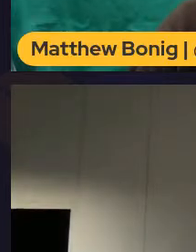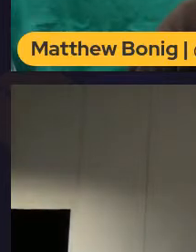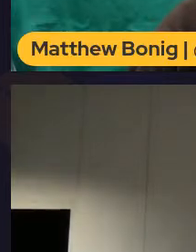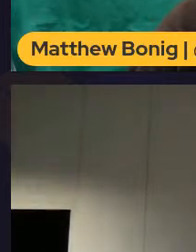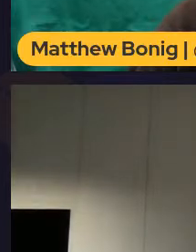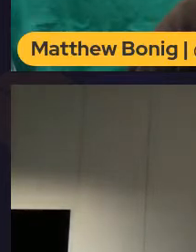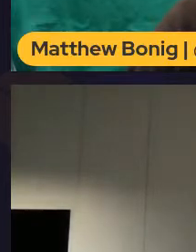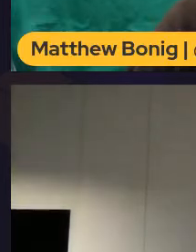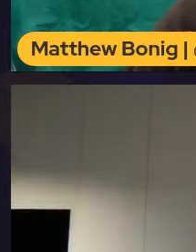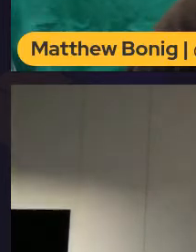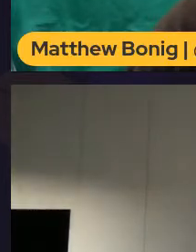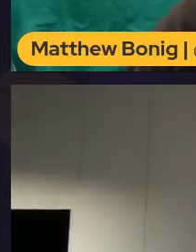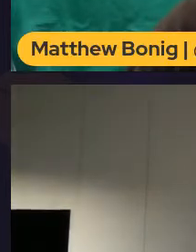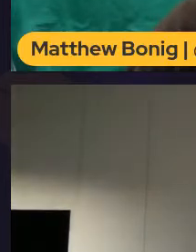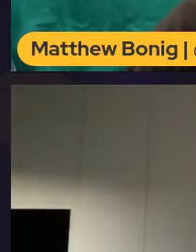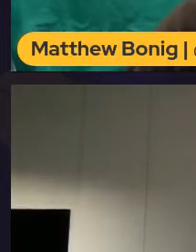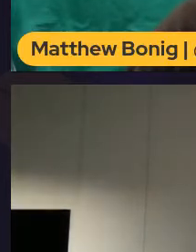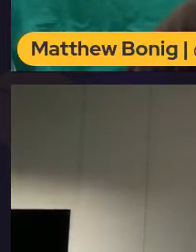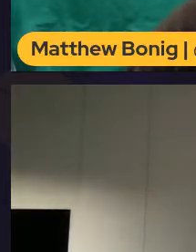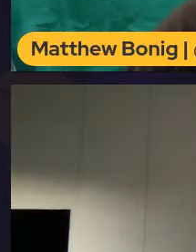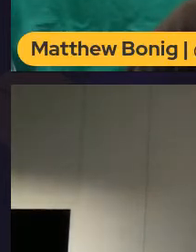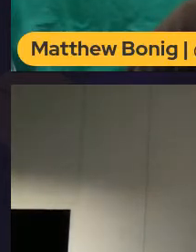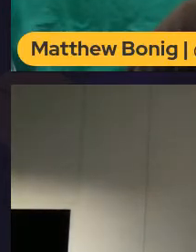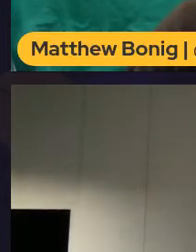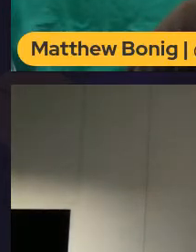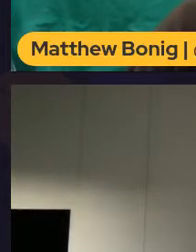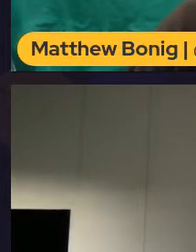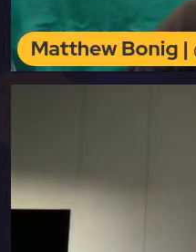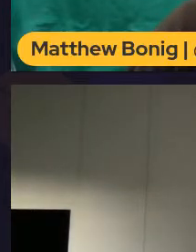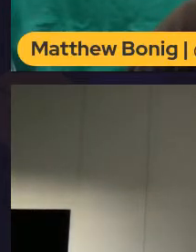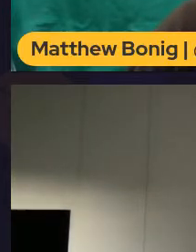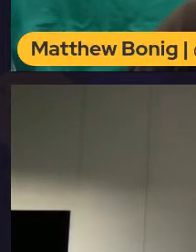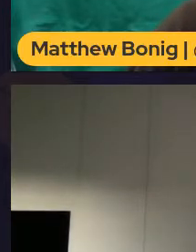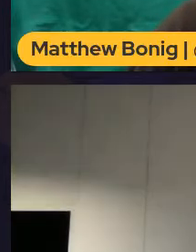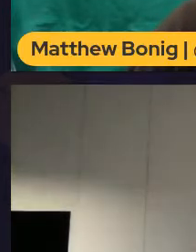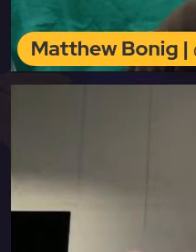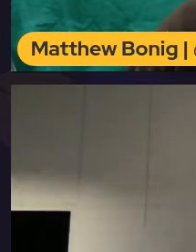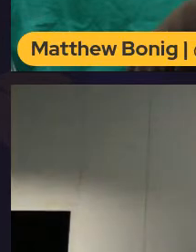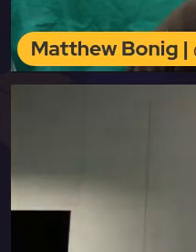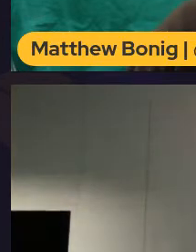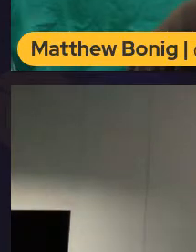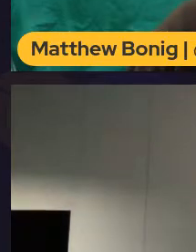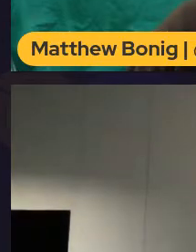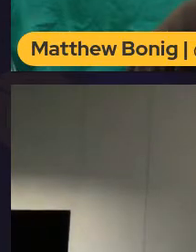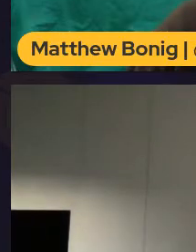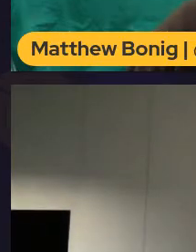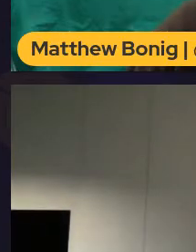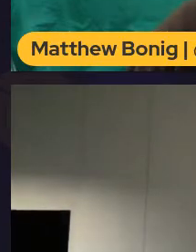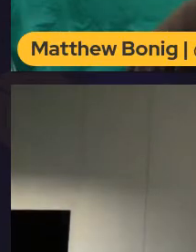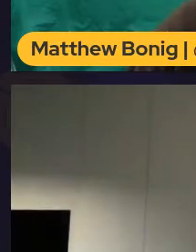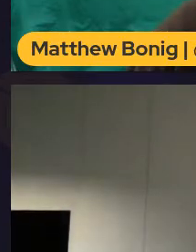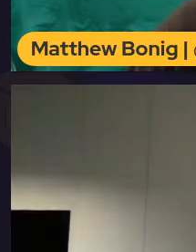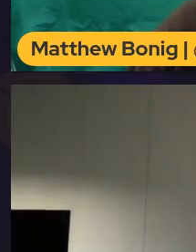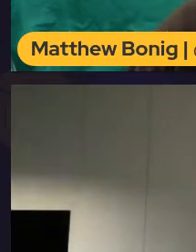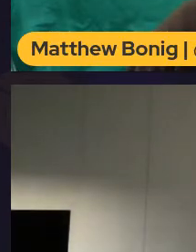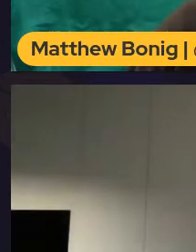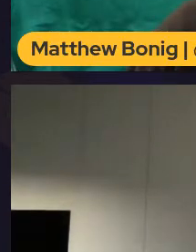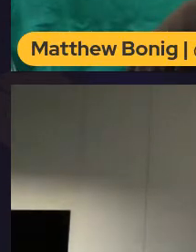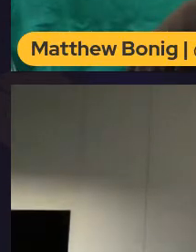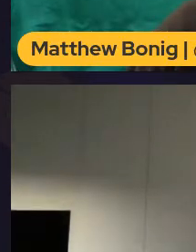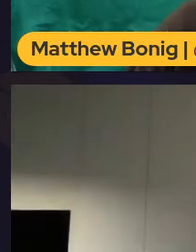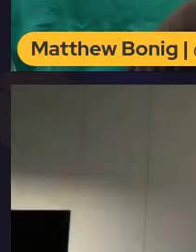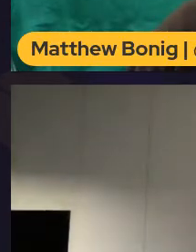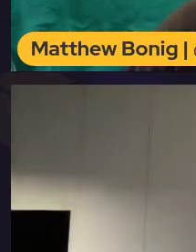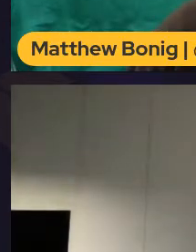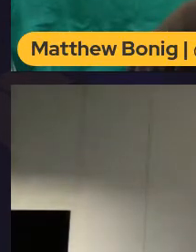the shape and content that we want it to be. We want to give it some time before we declare GA, but